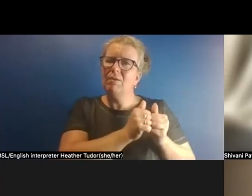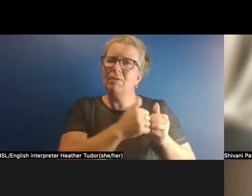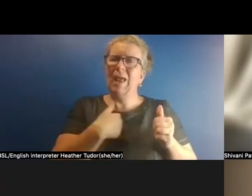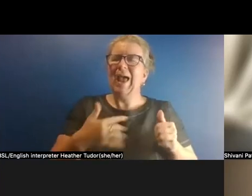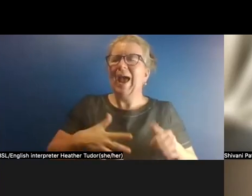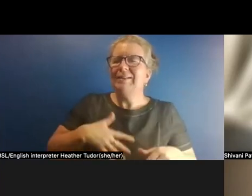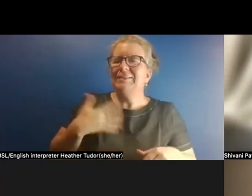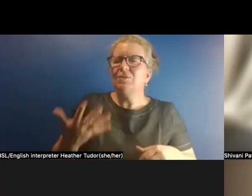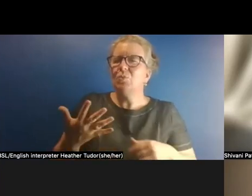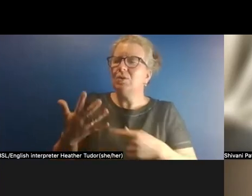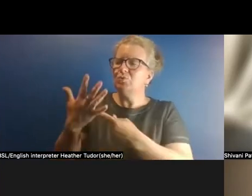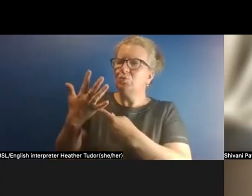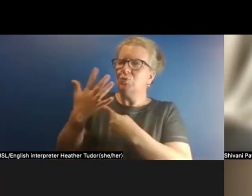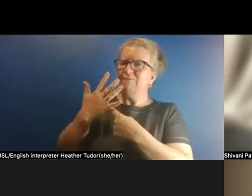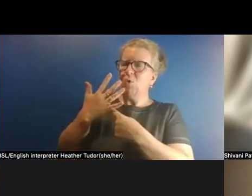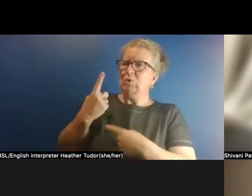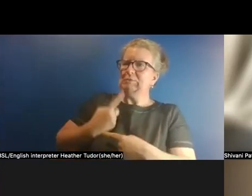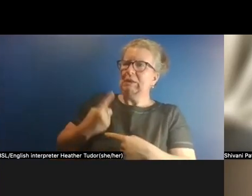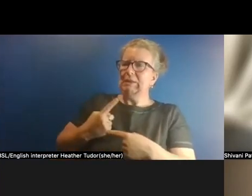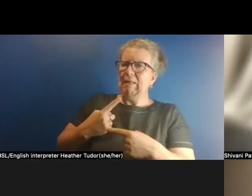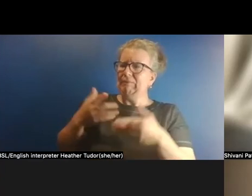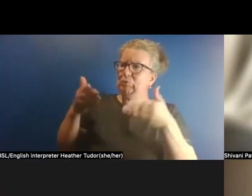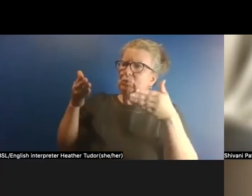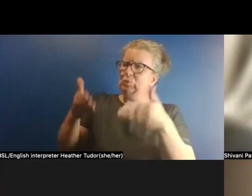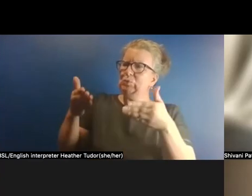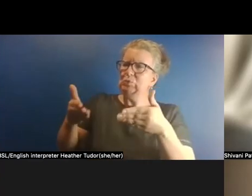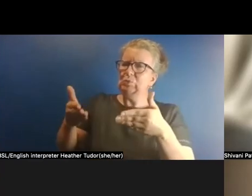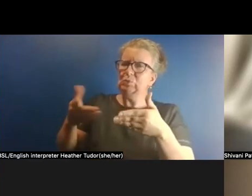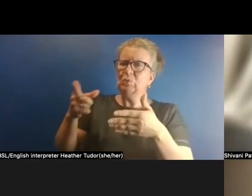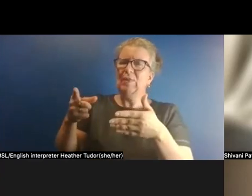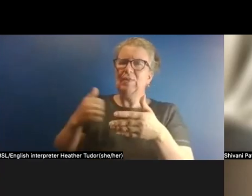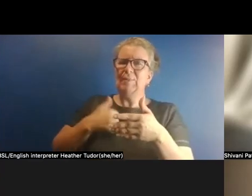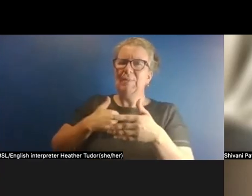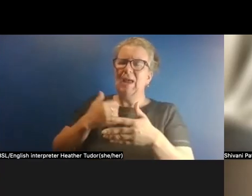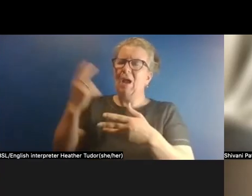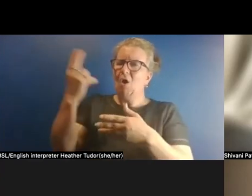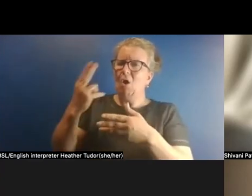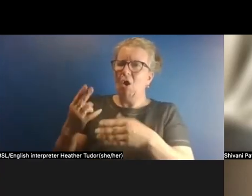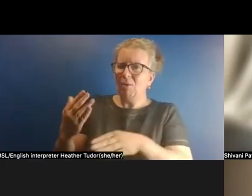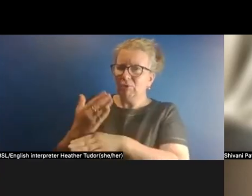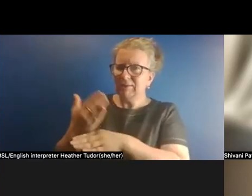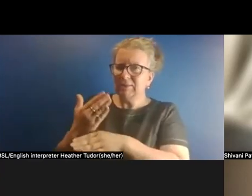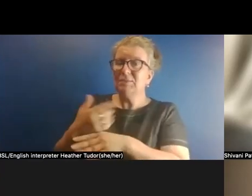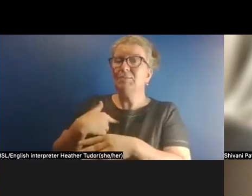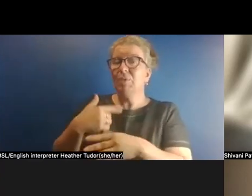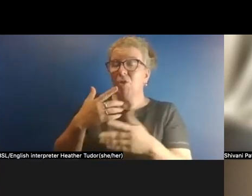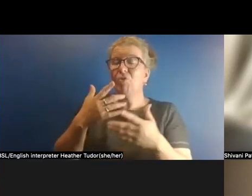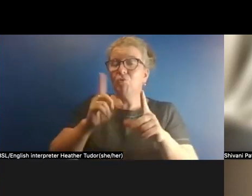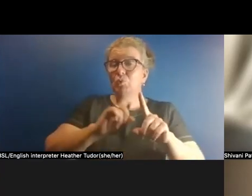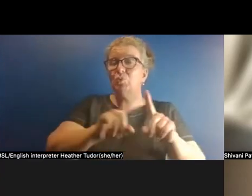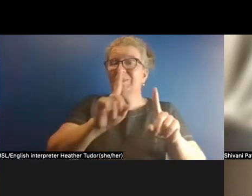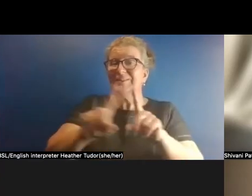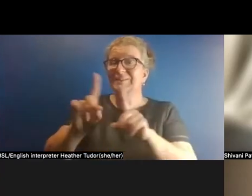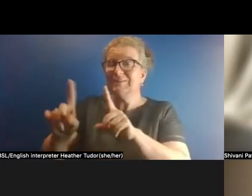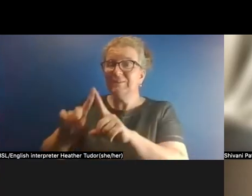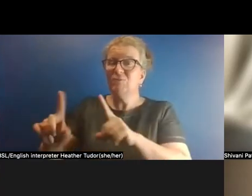my visual practice, but then can I have multiple practices? And that was another thing which definitely came